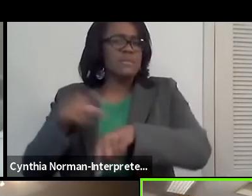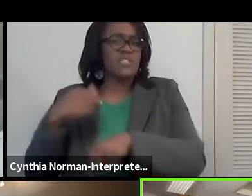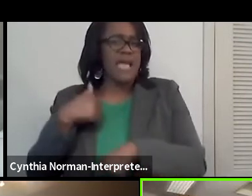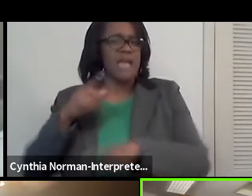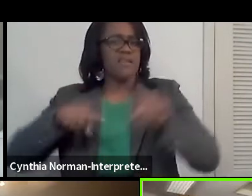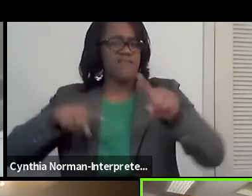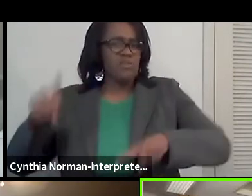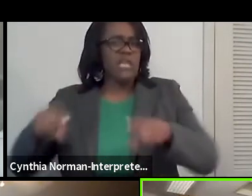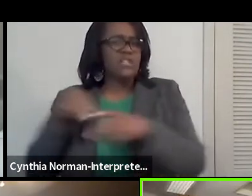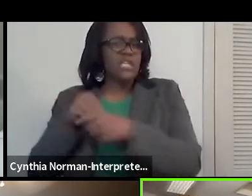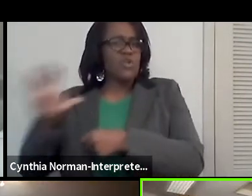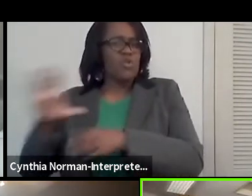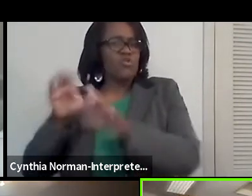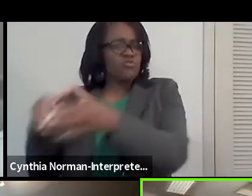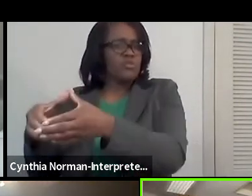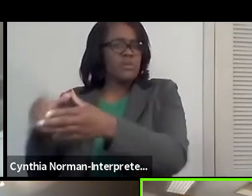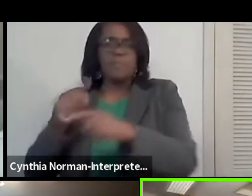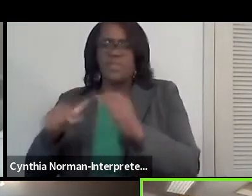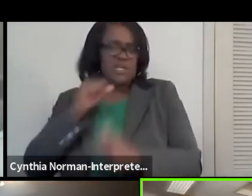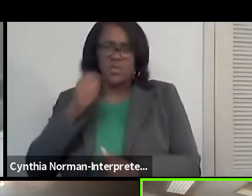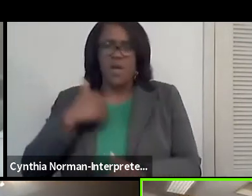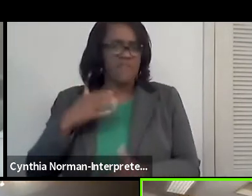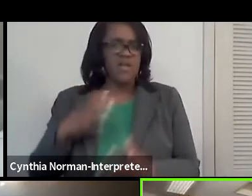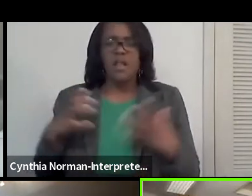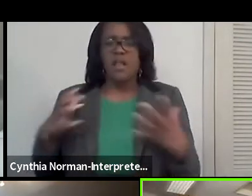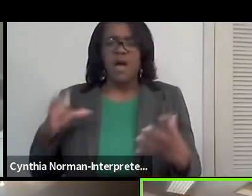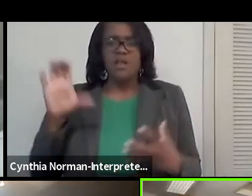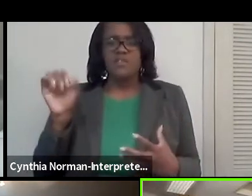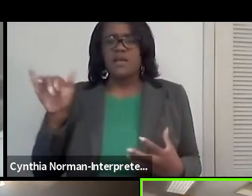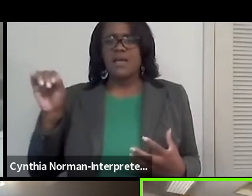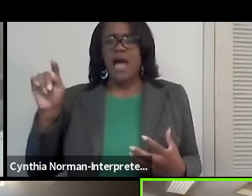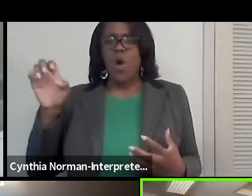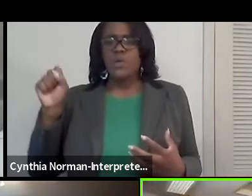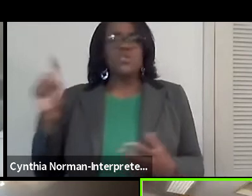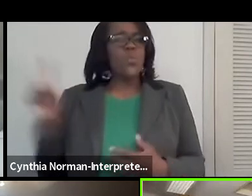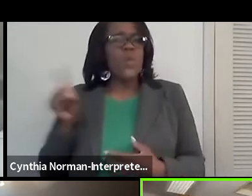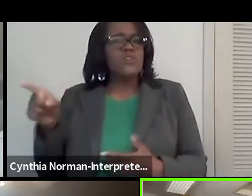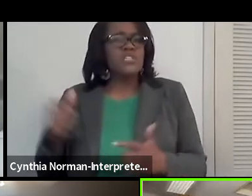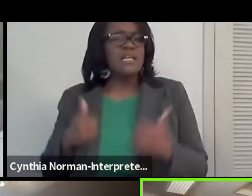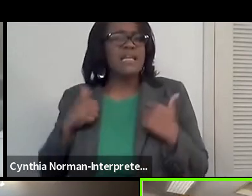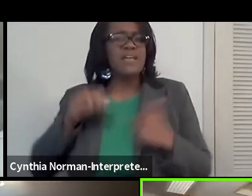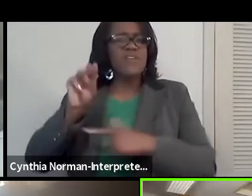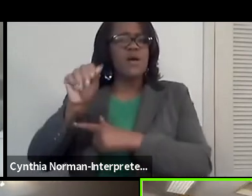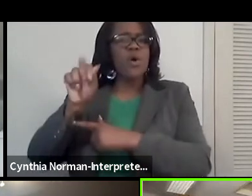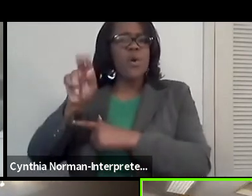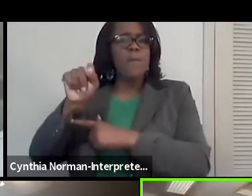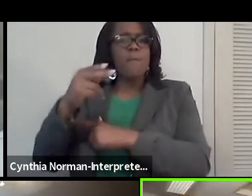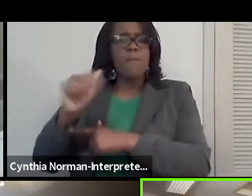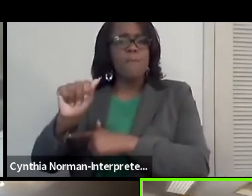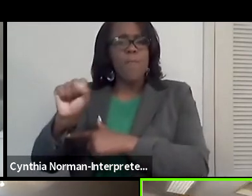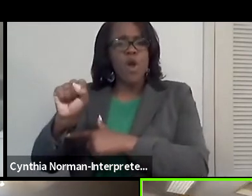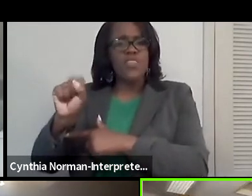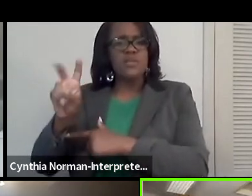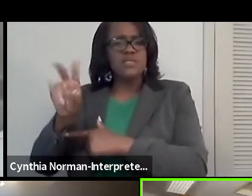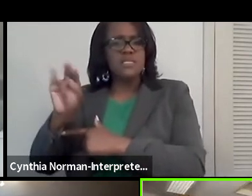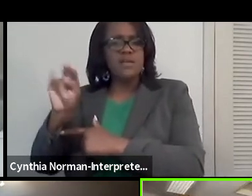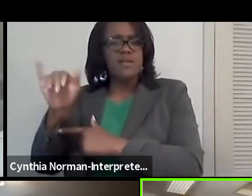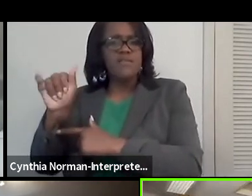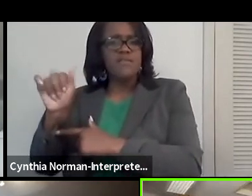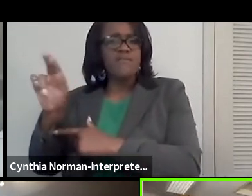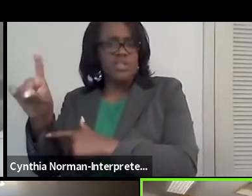But I think that there weren't a lot of coyotes on Martha's Vineyard. And so possibly that's it. I'm not totally sure. And